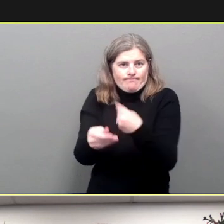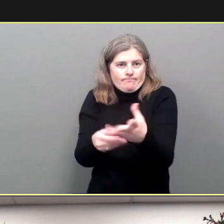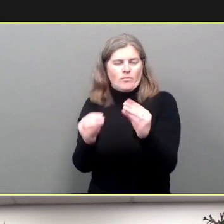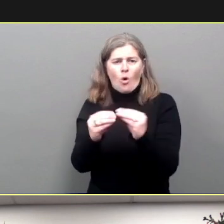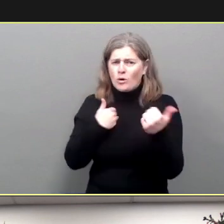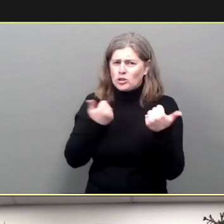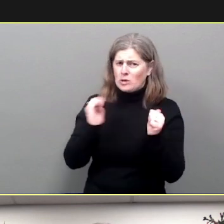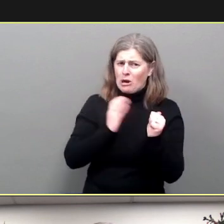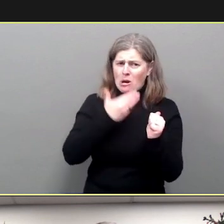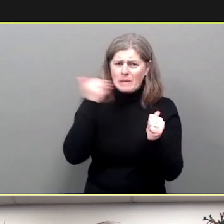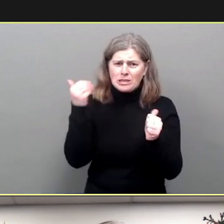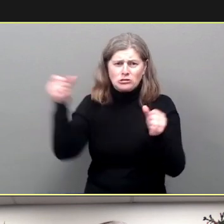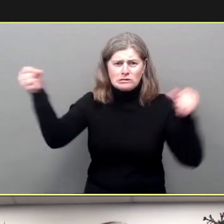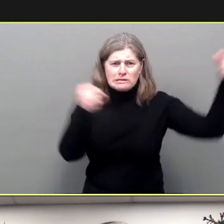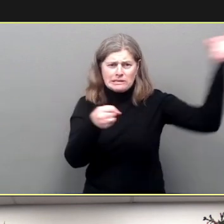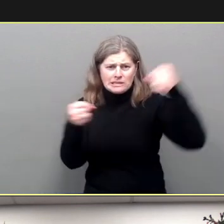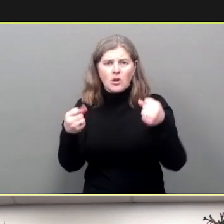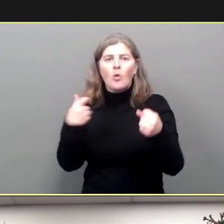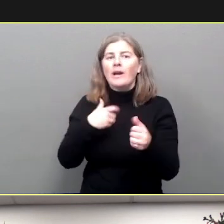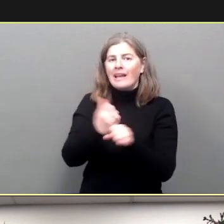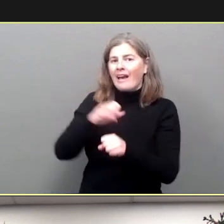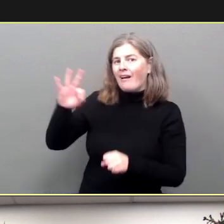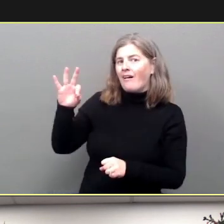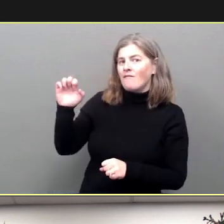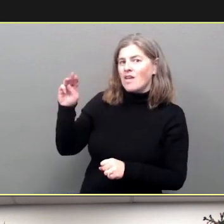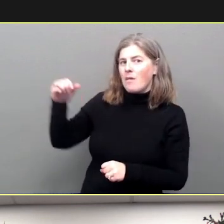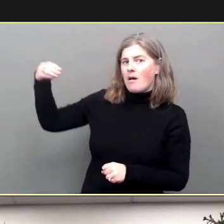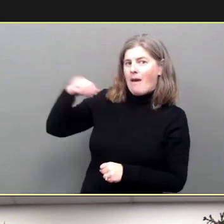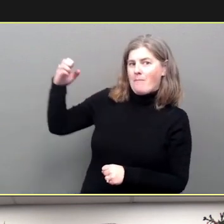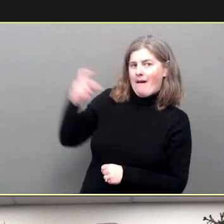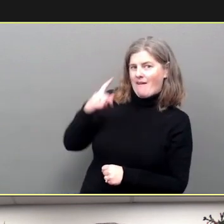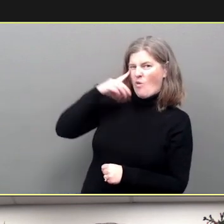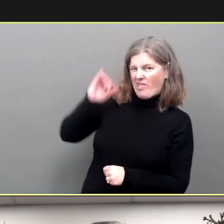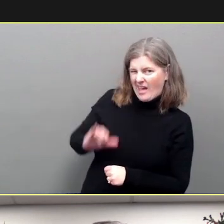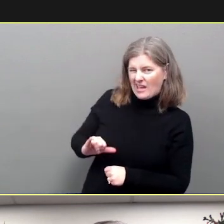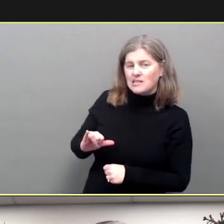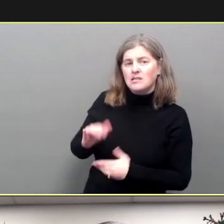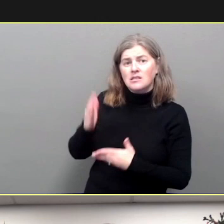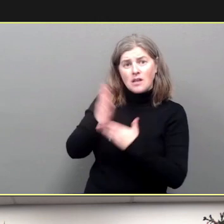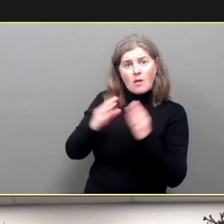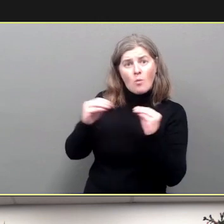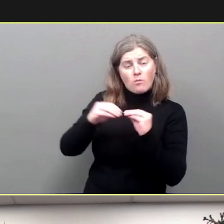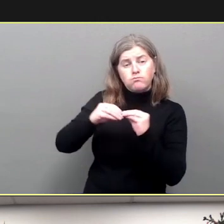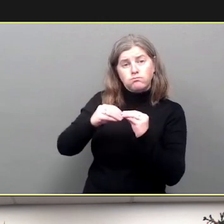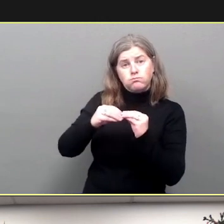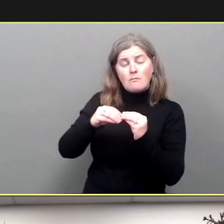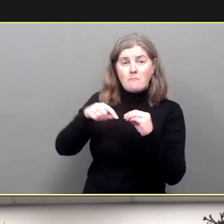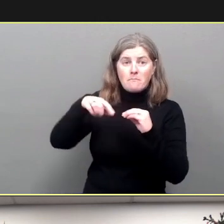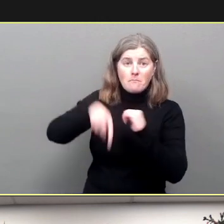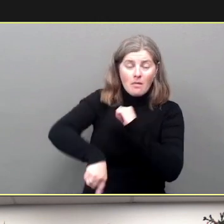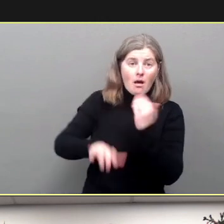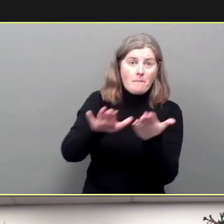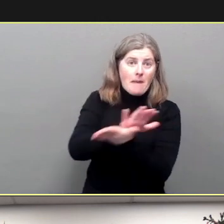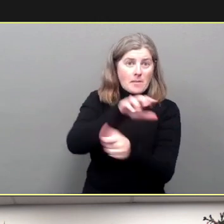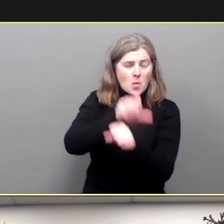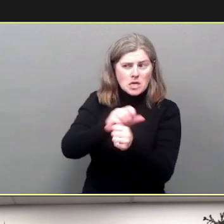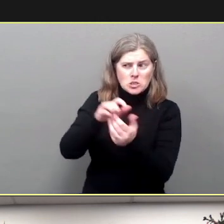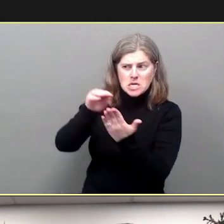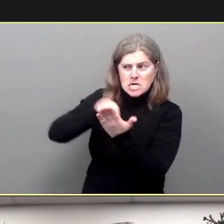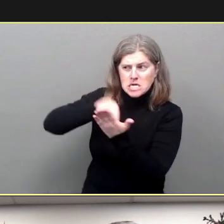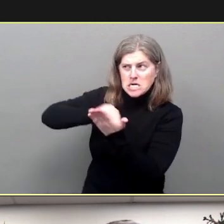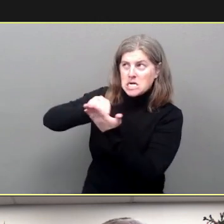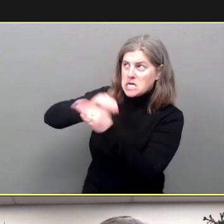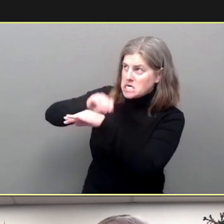can. We do get FEMA reimbursement for this. There's some fairly extensive paperwork to get this